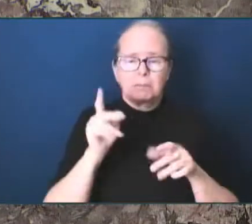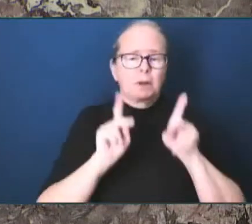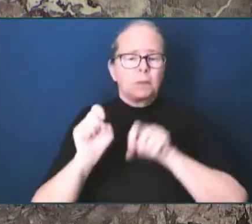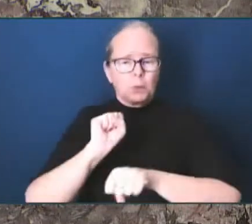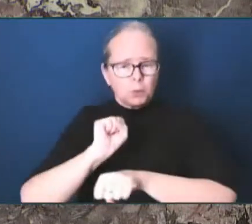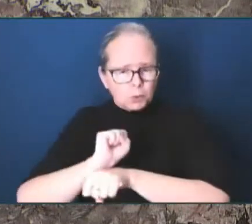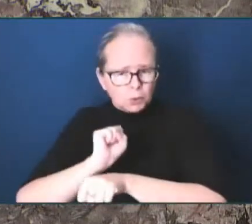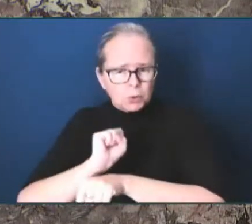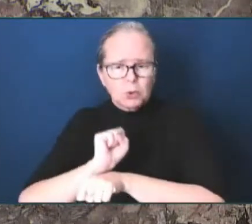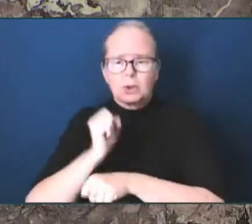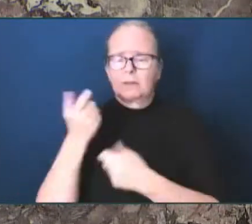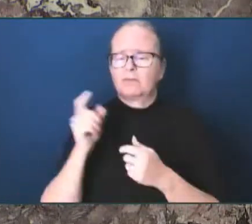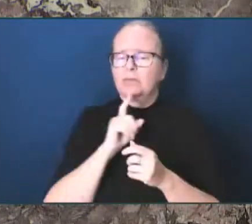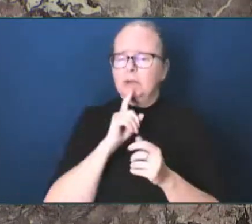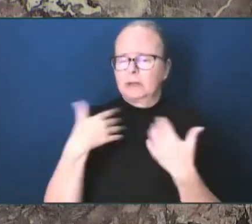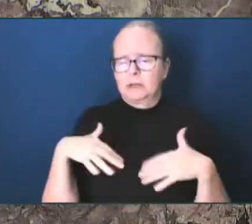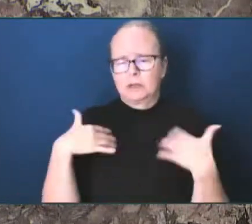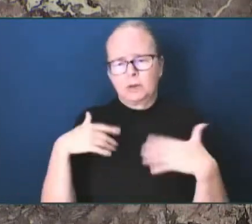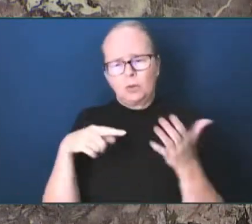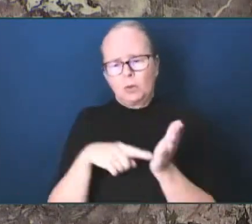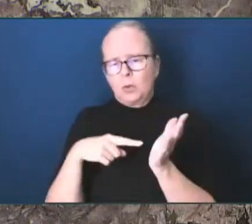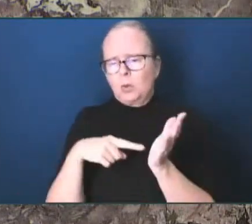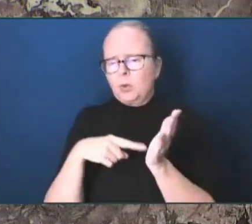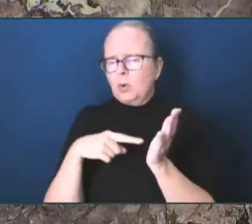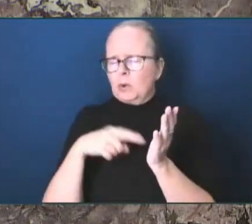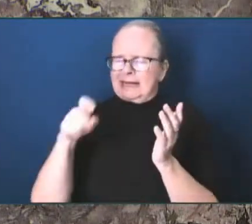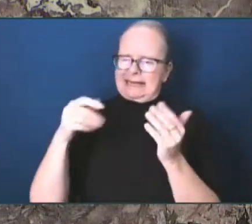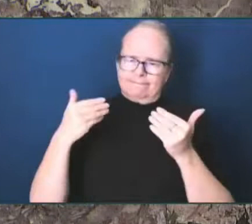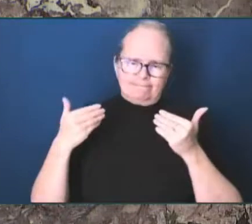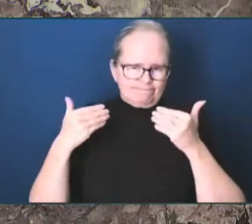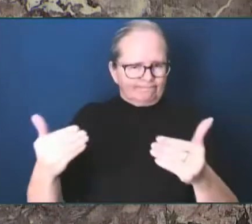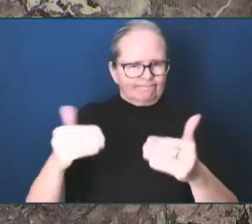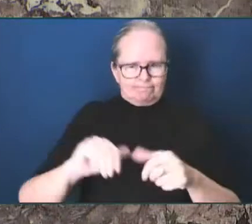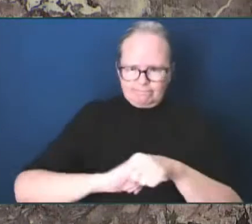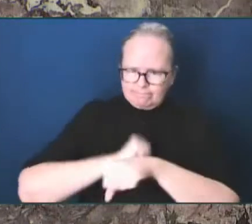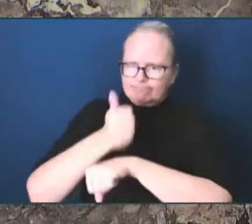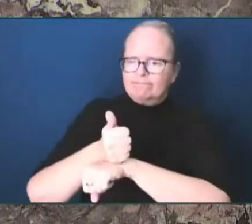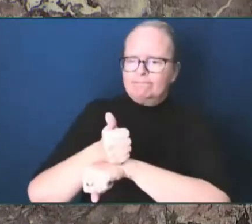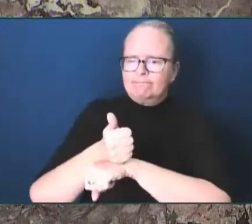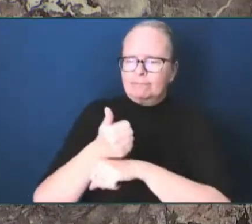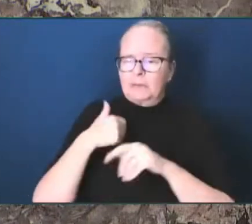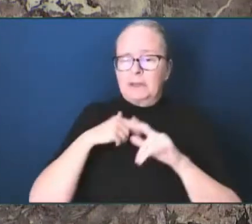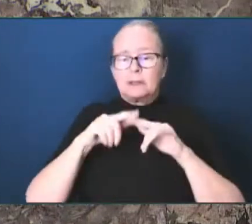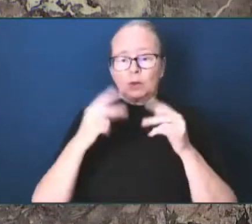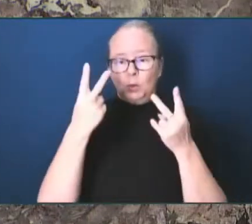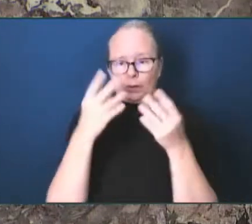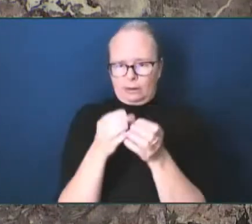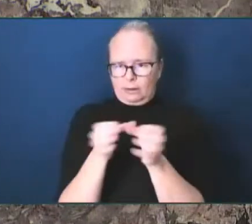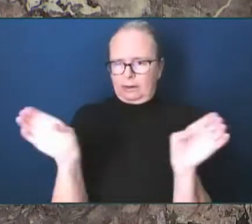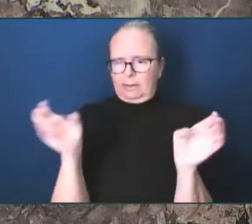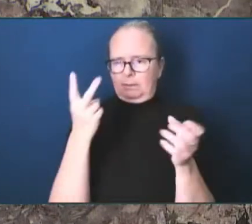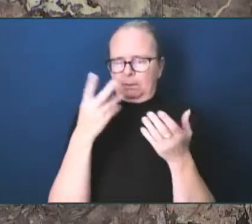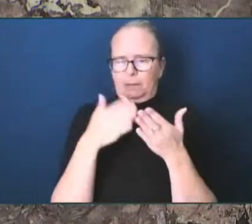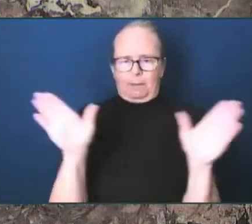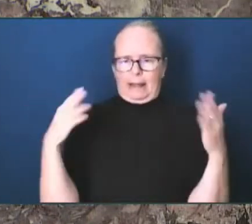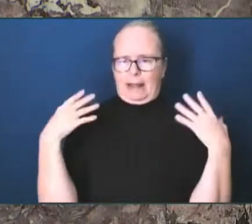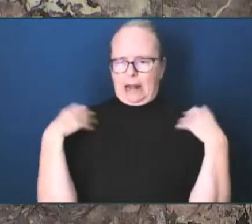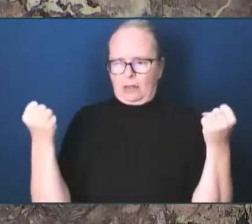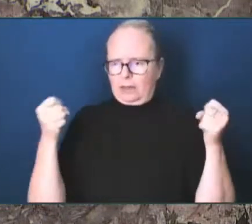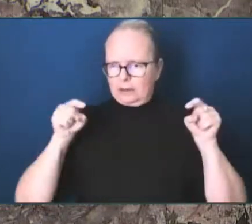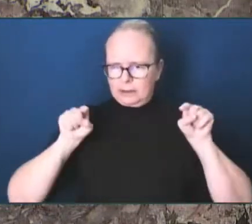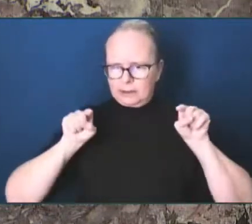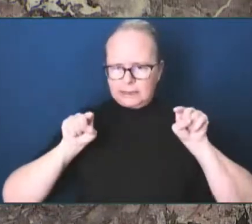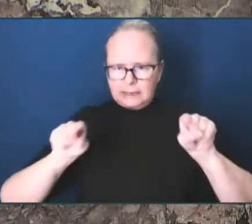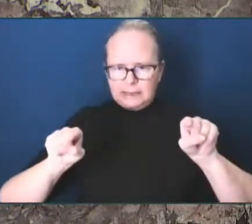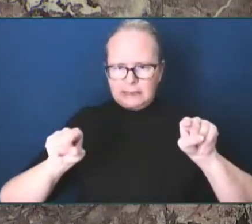health emergencies, we are working with health authorities and with partners from every sector of our province and